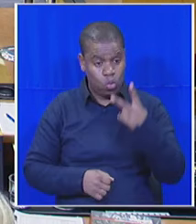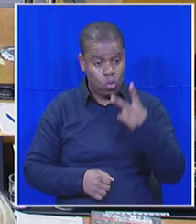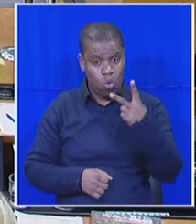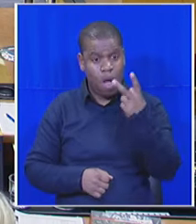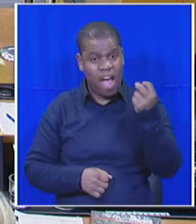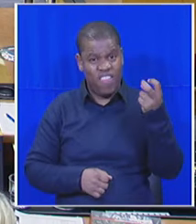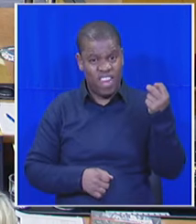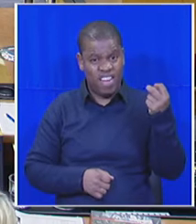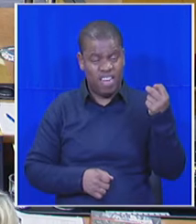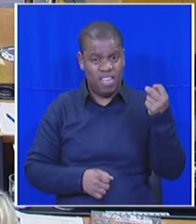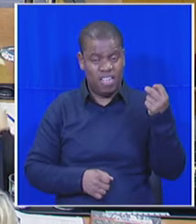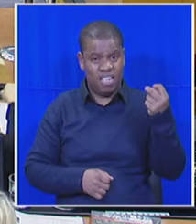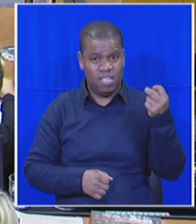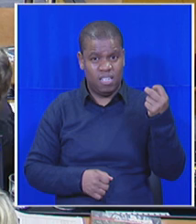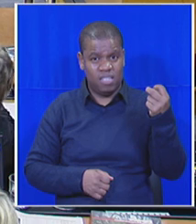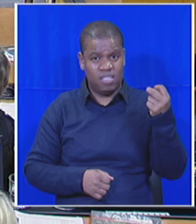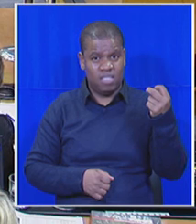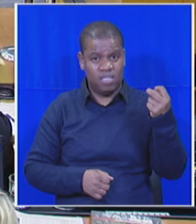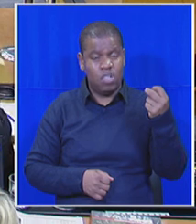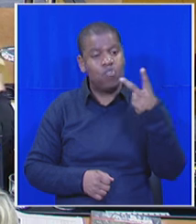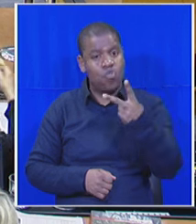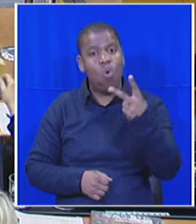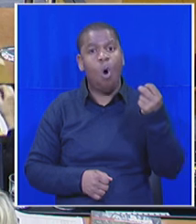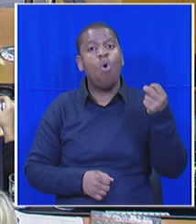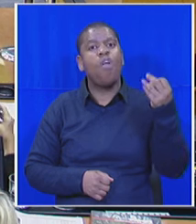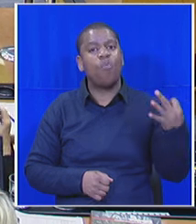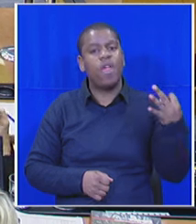laba votile kule budget malunga ANC.